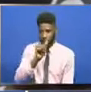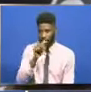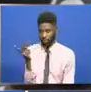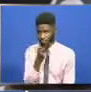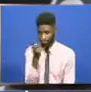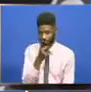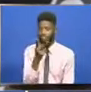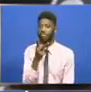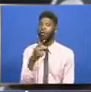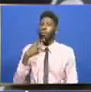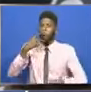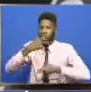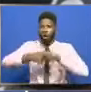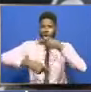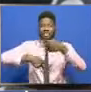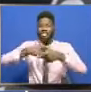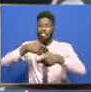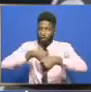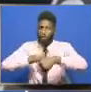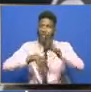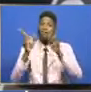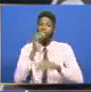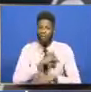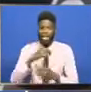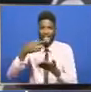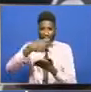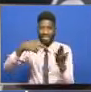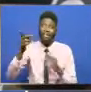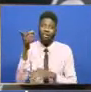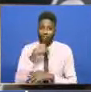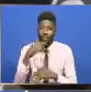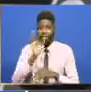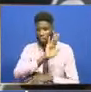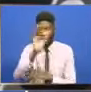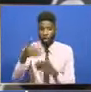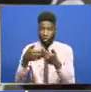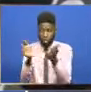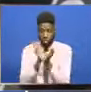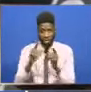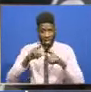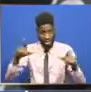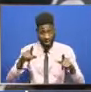and successfully registered their community land, measuring